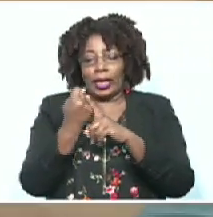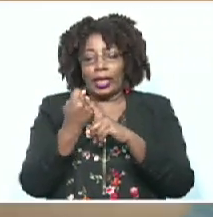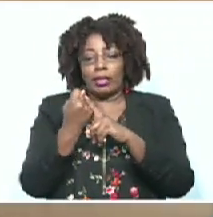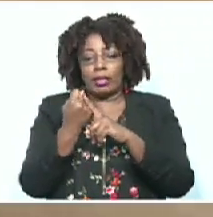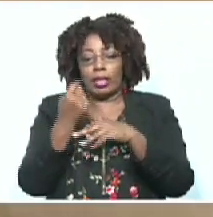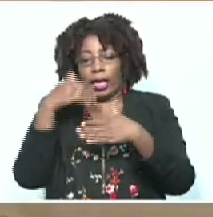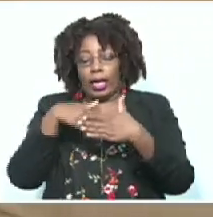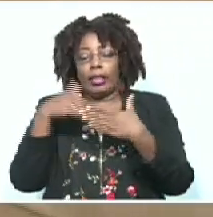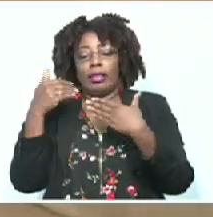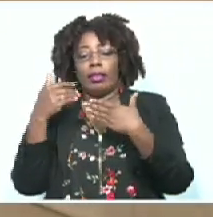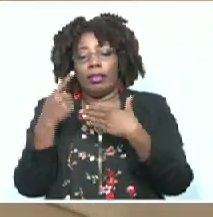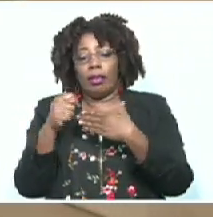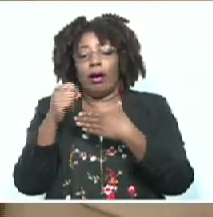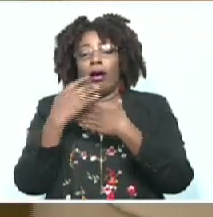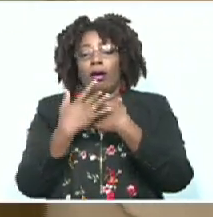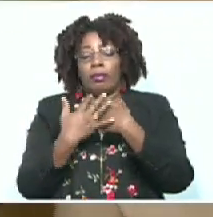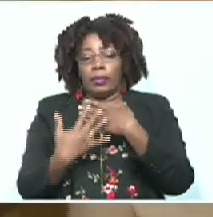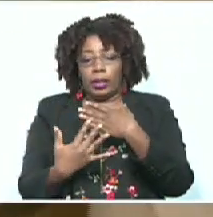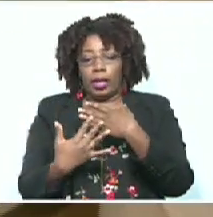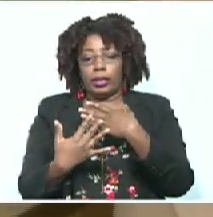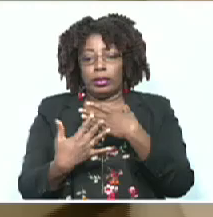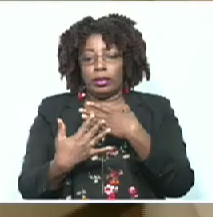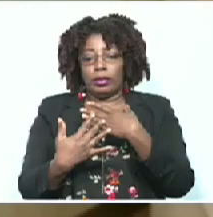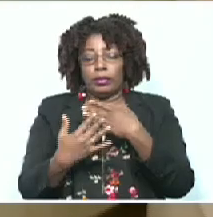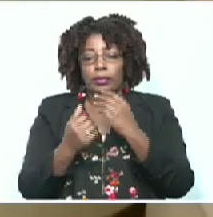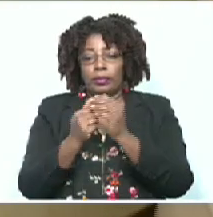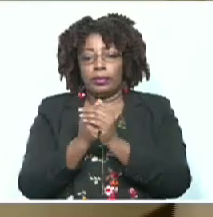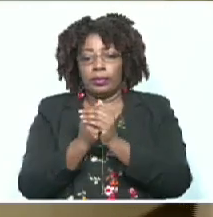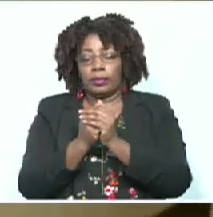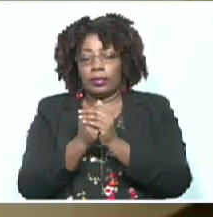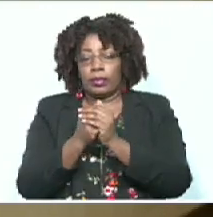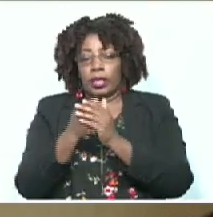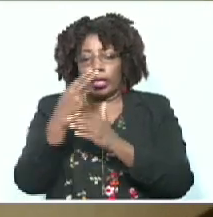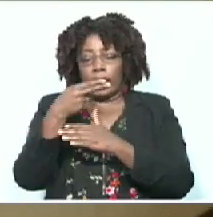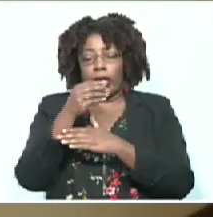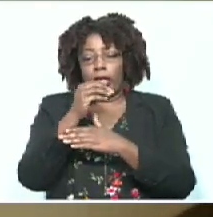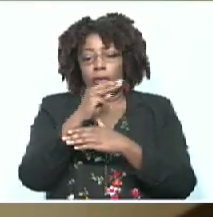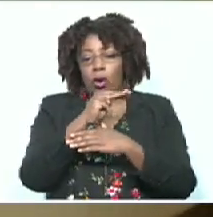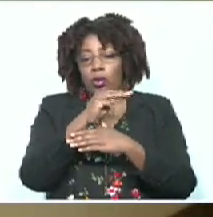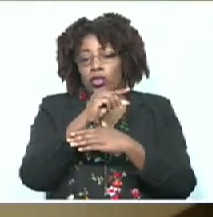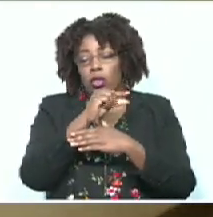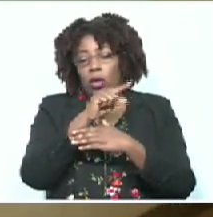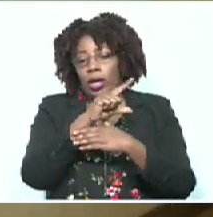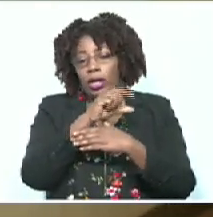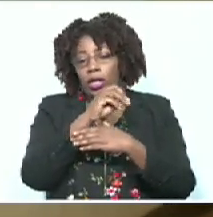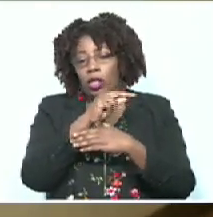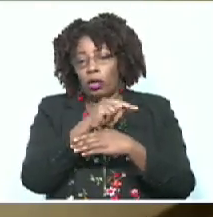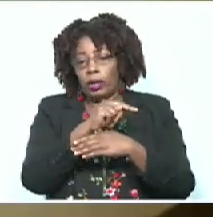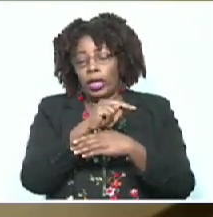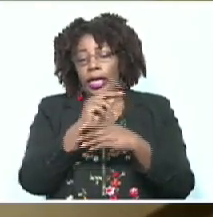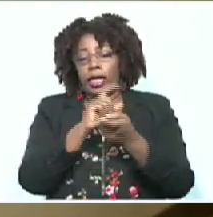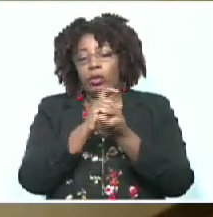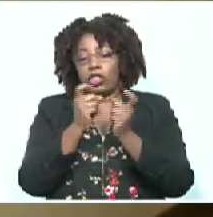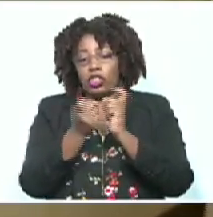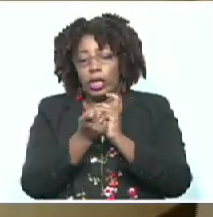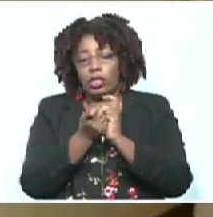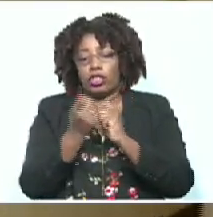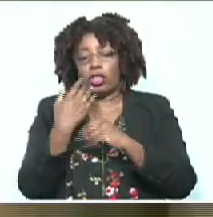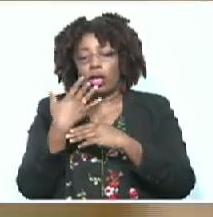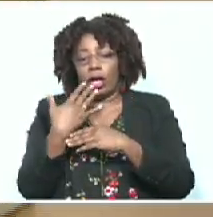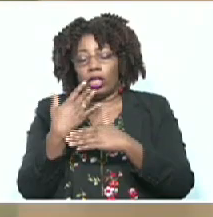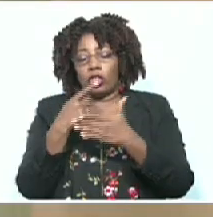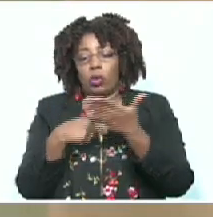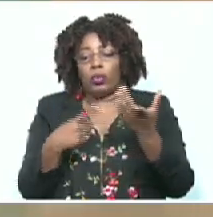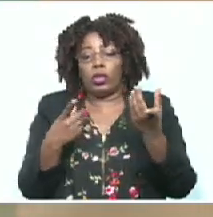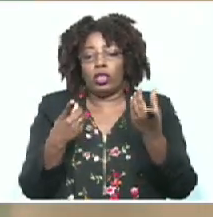enzymes specific to blood or hemoglobin, and it will change a color. So what we would